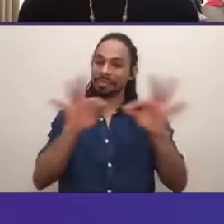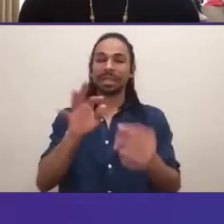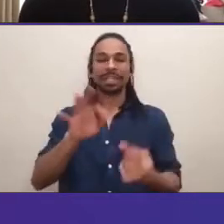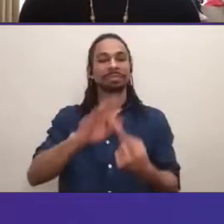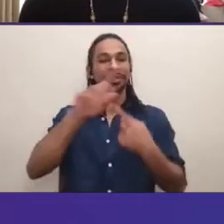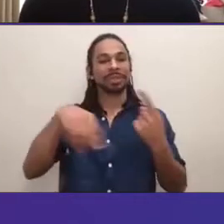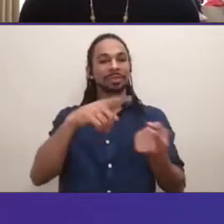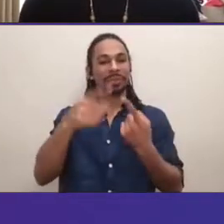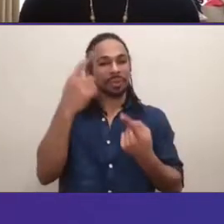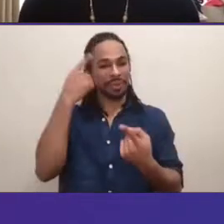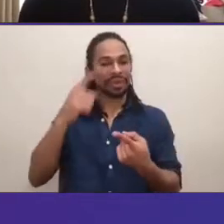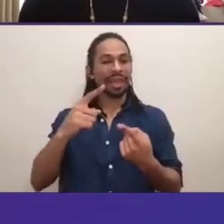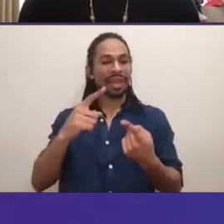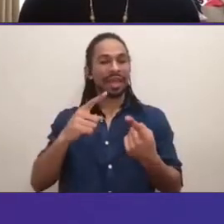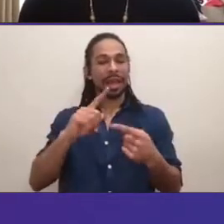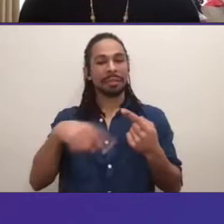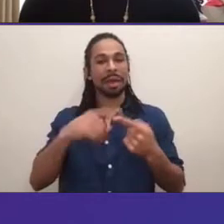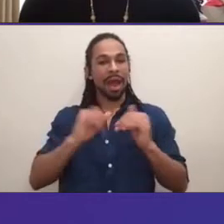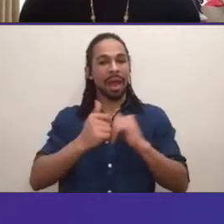have common oppressors,